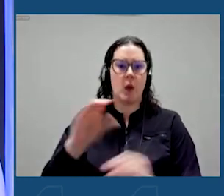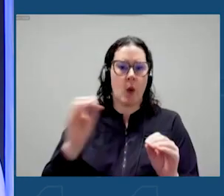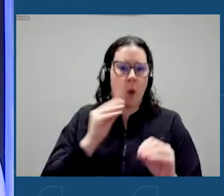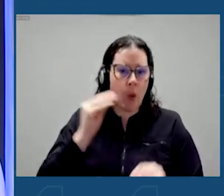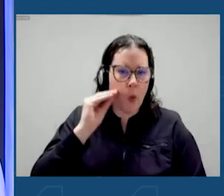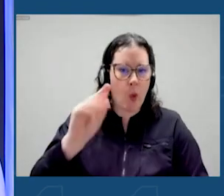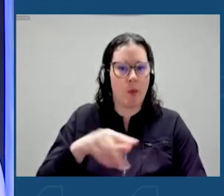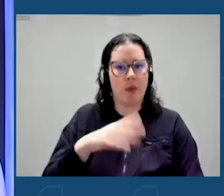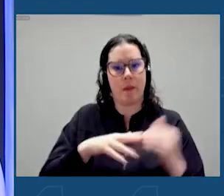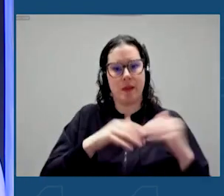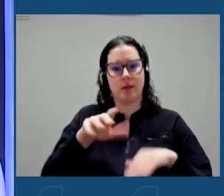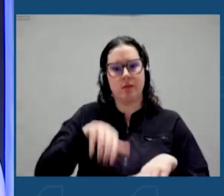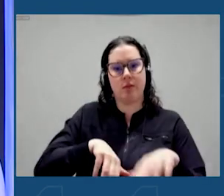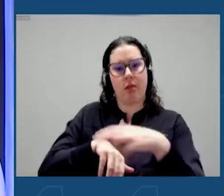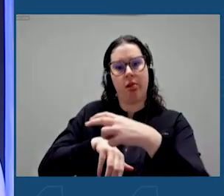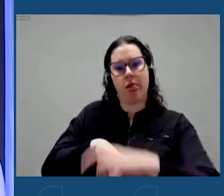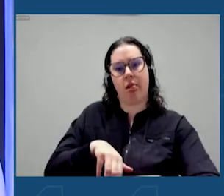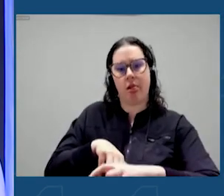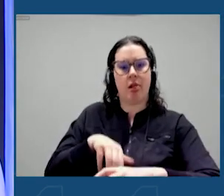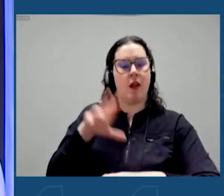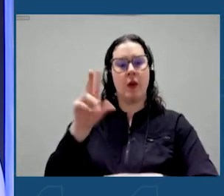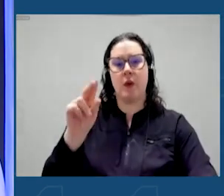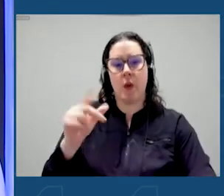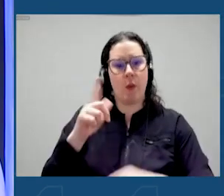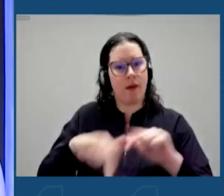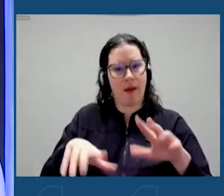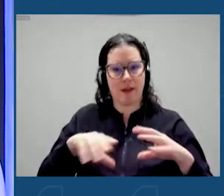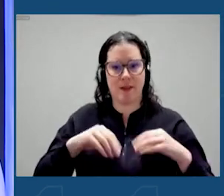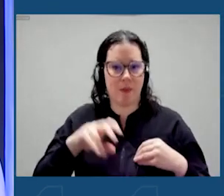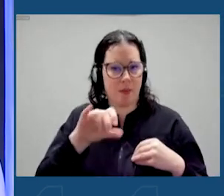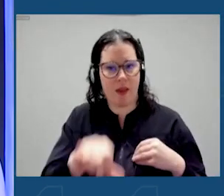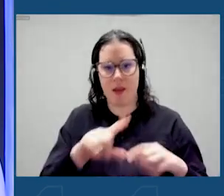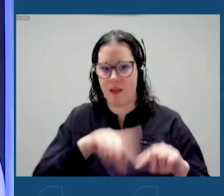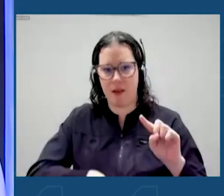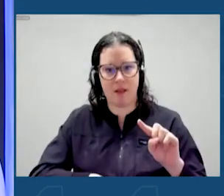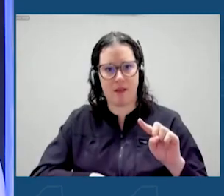tolerate it and say it's acceptable. No, I'm not going to do that.